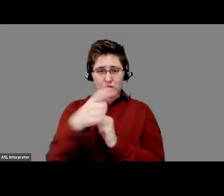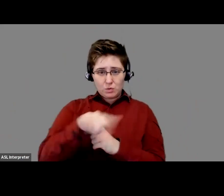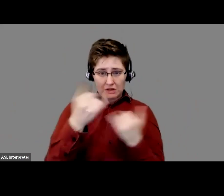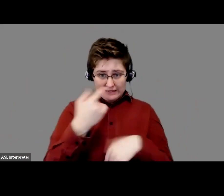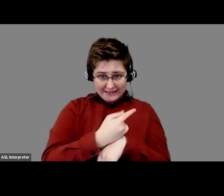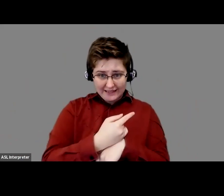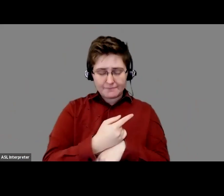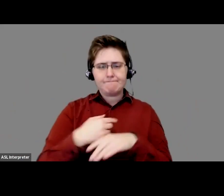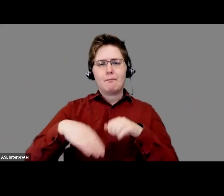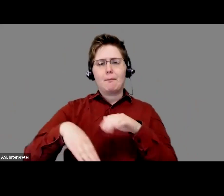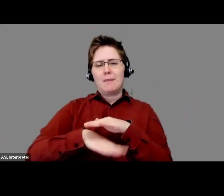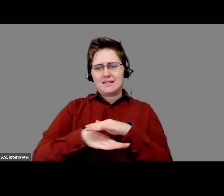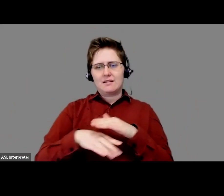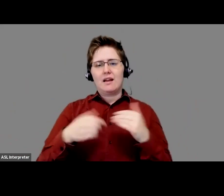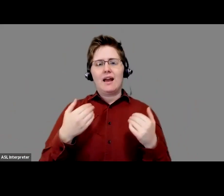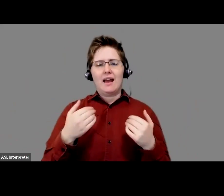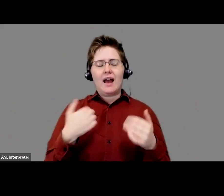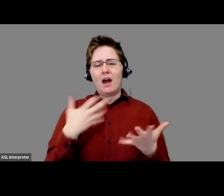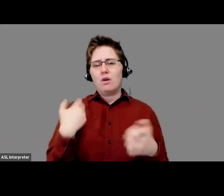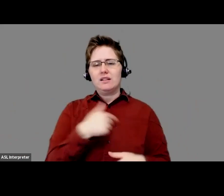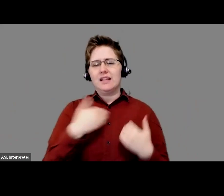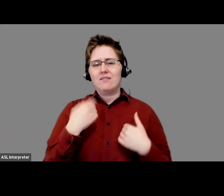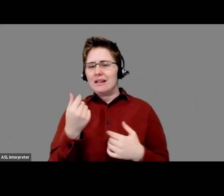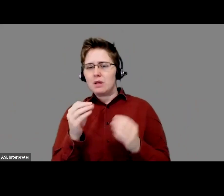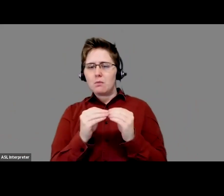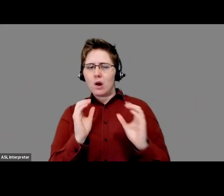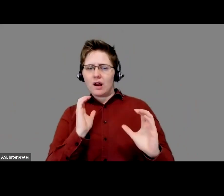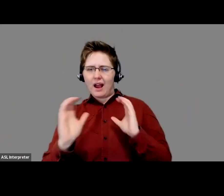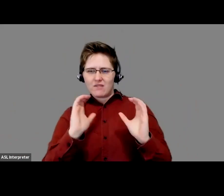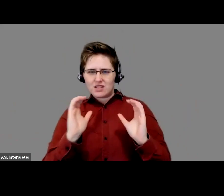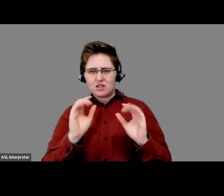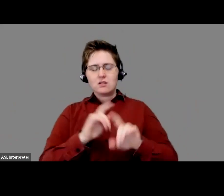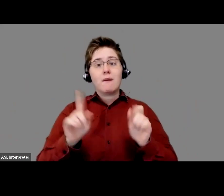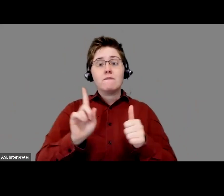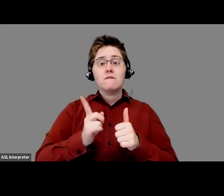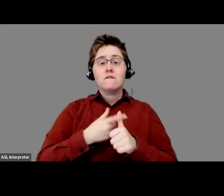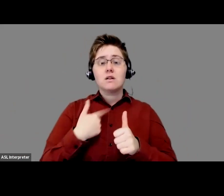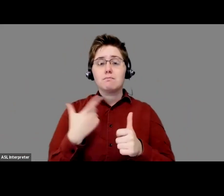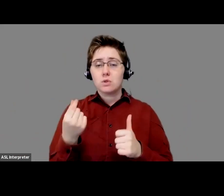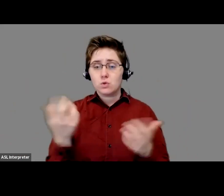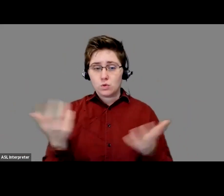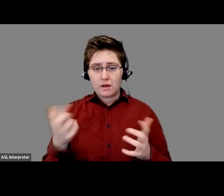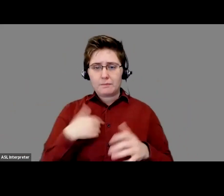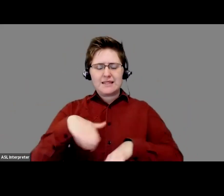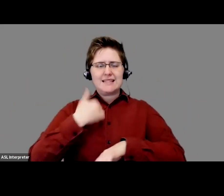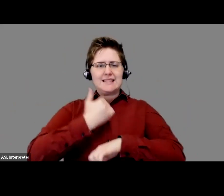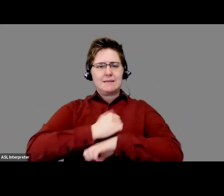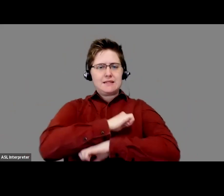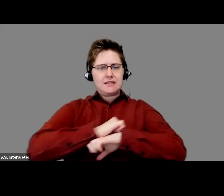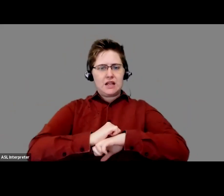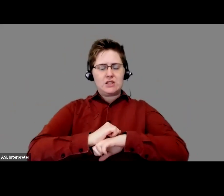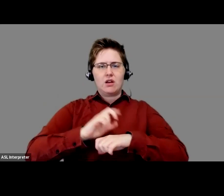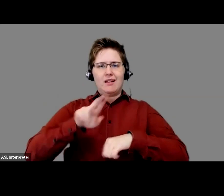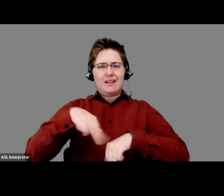is very basic because I want us to have a little bit more conversation. But the first thing I'm going to do is kind of set the stage of where we are